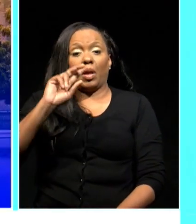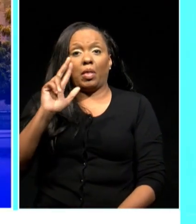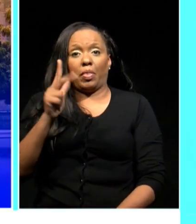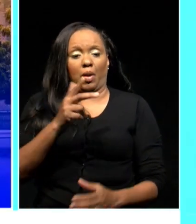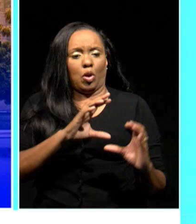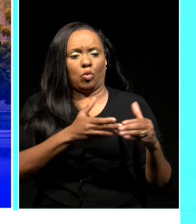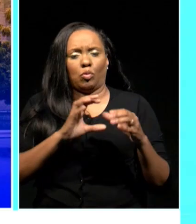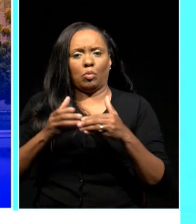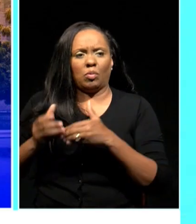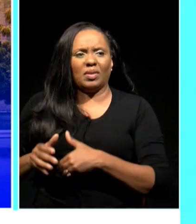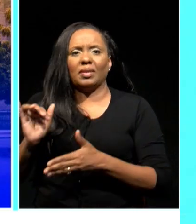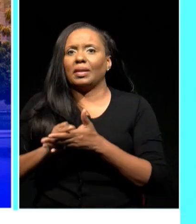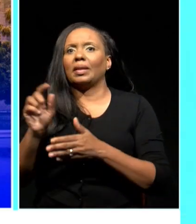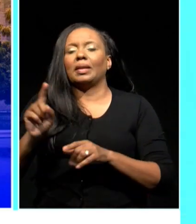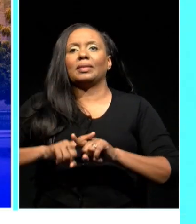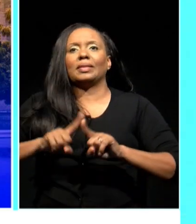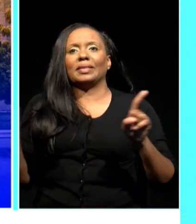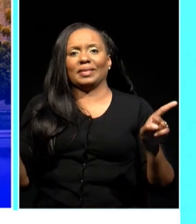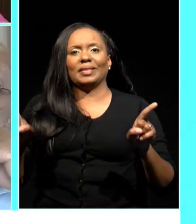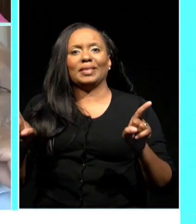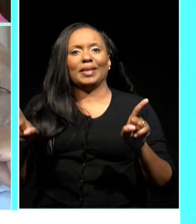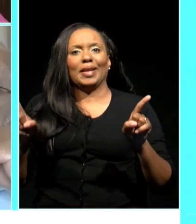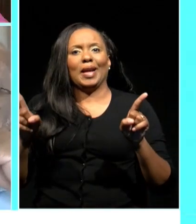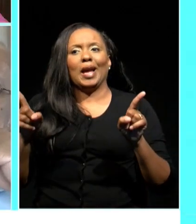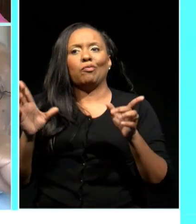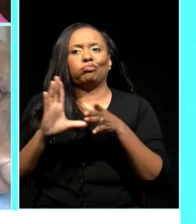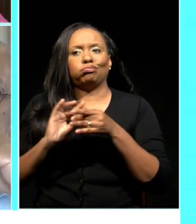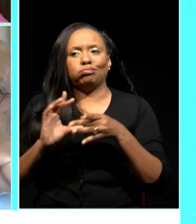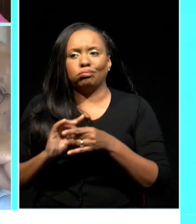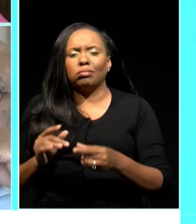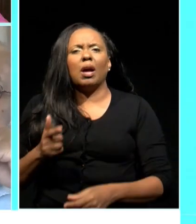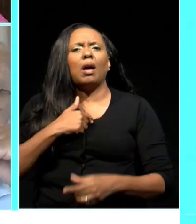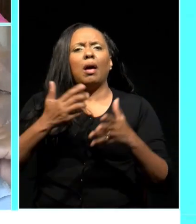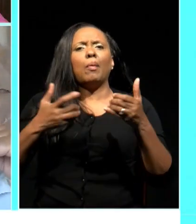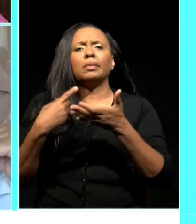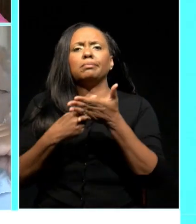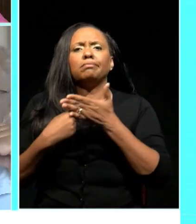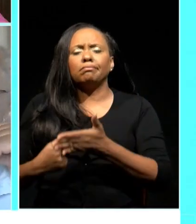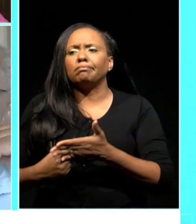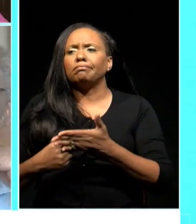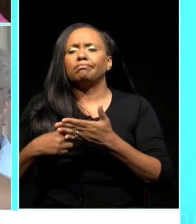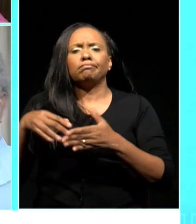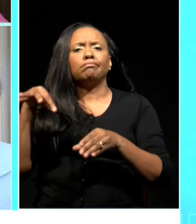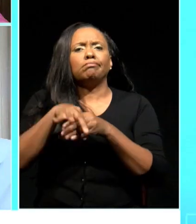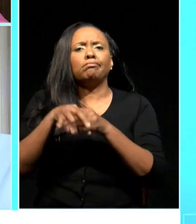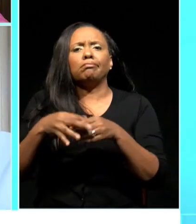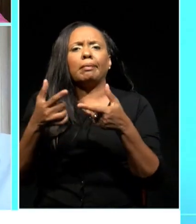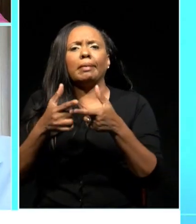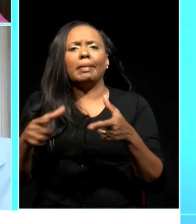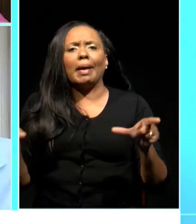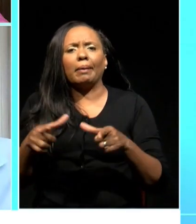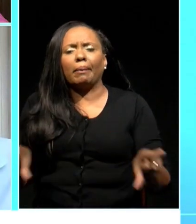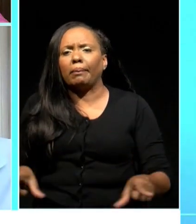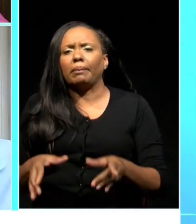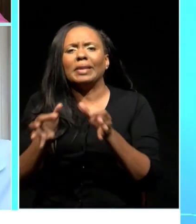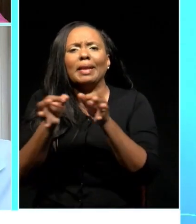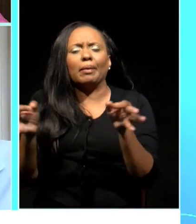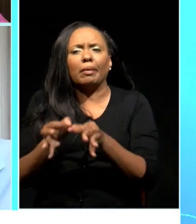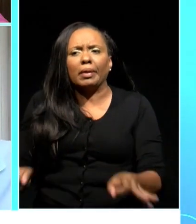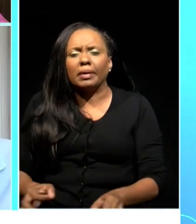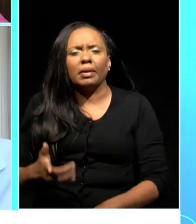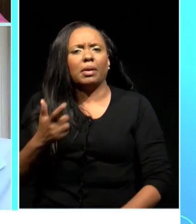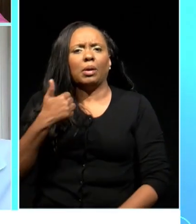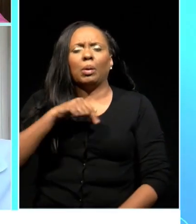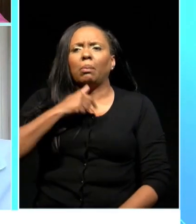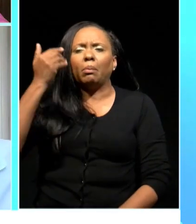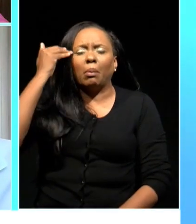things I want to look at is campaign language, because we saw in 2018 some of the language that was used on the campaign trail by the Democratic Labour